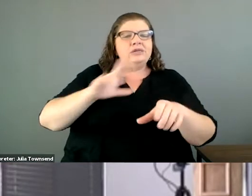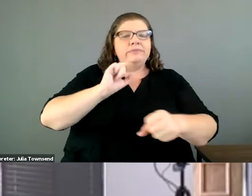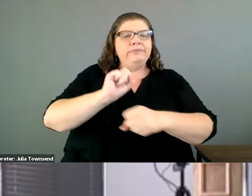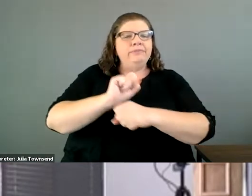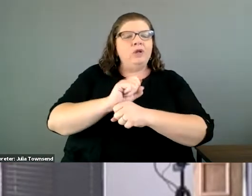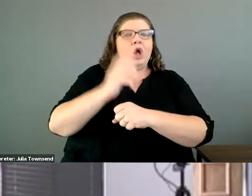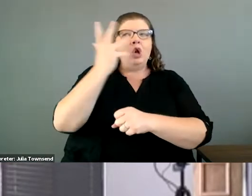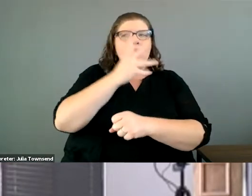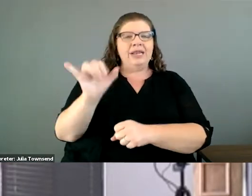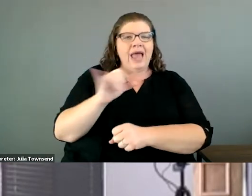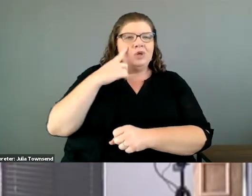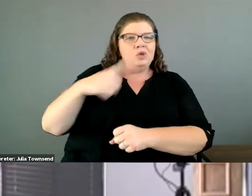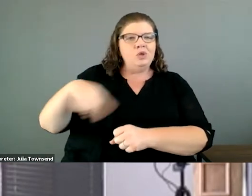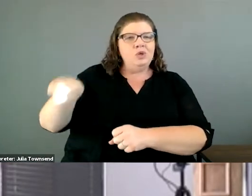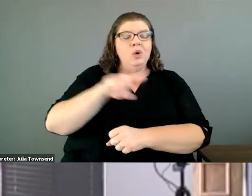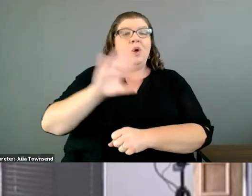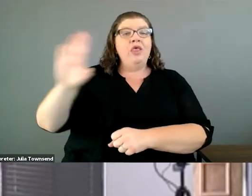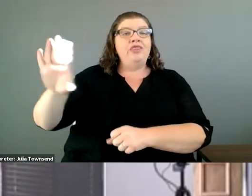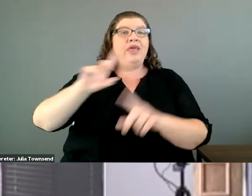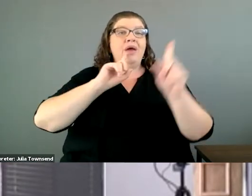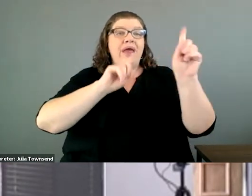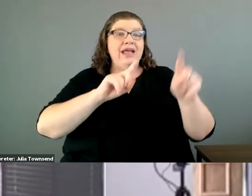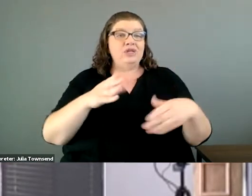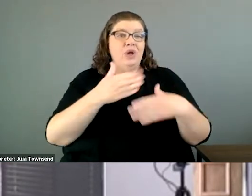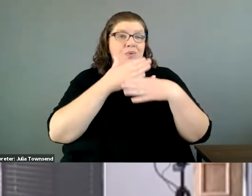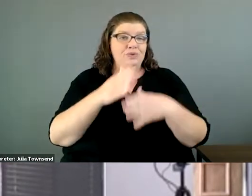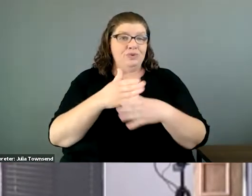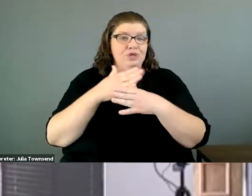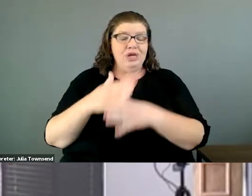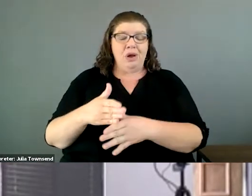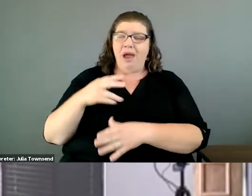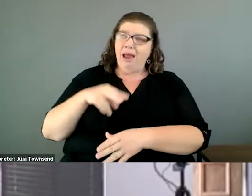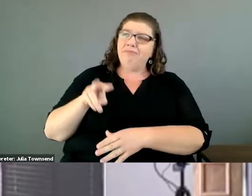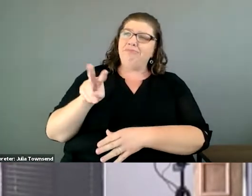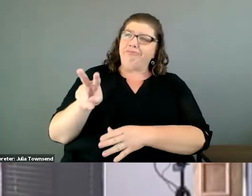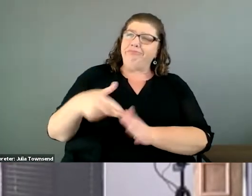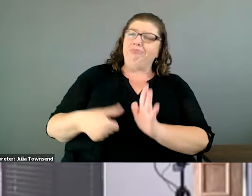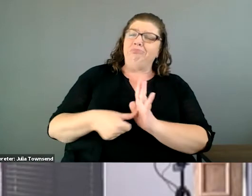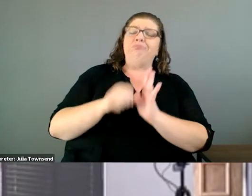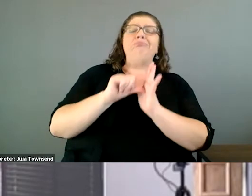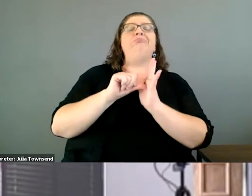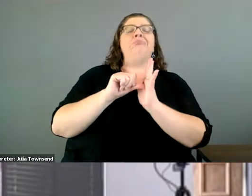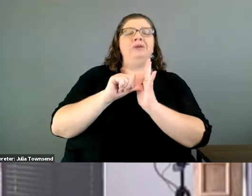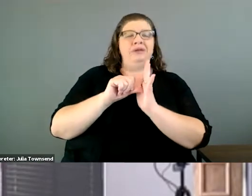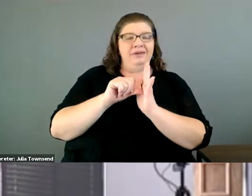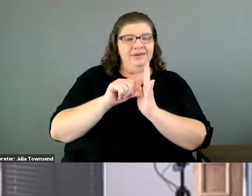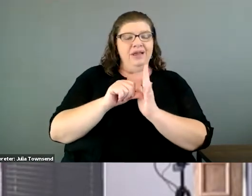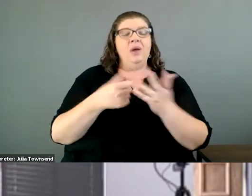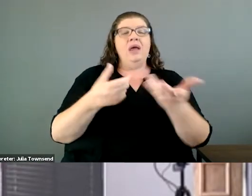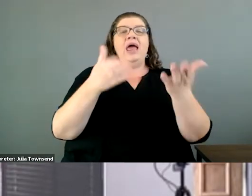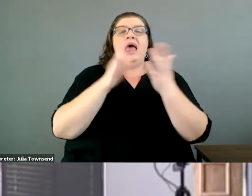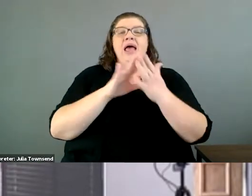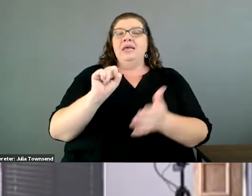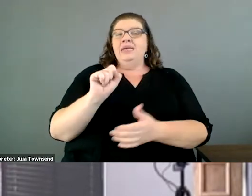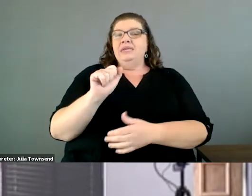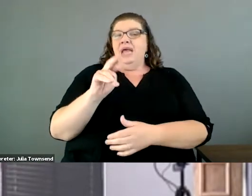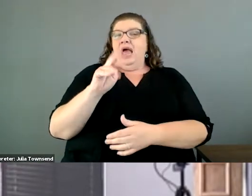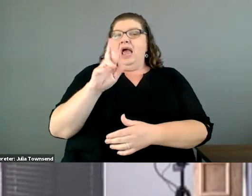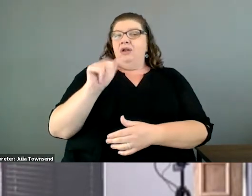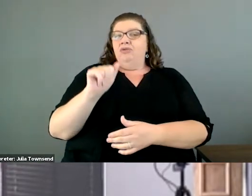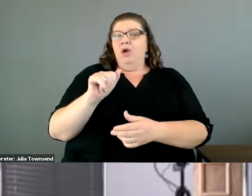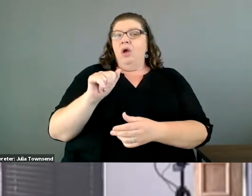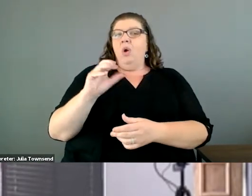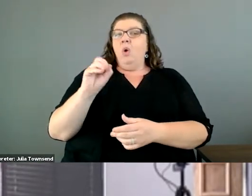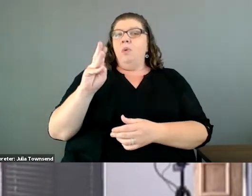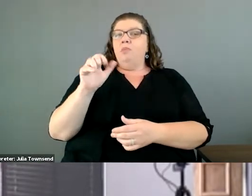I'd like to share their responses with you. I was very impressed with them. And we'd like to ask Sandra or Brian to please play the